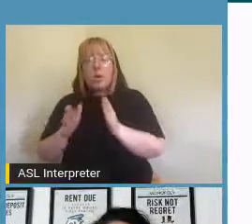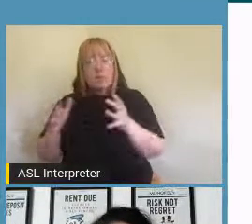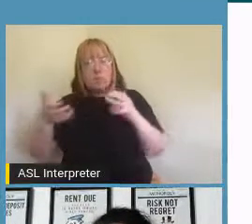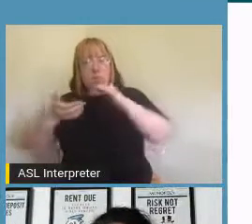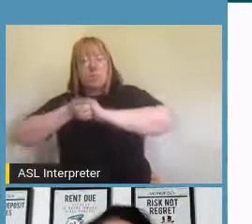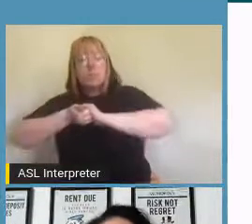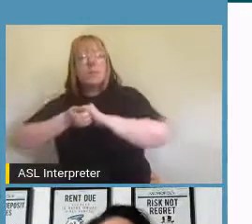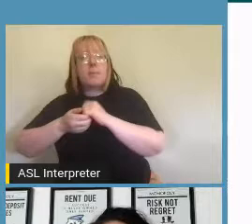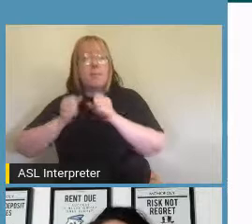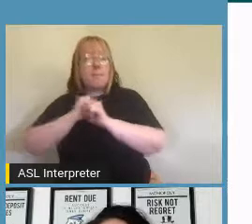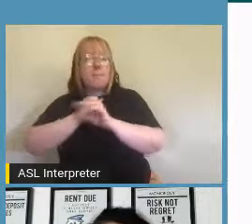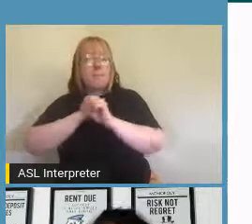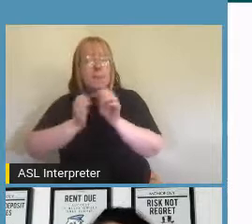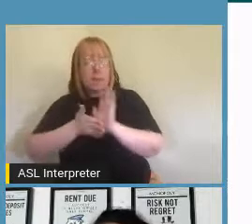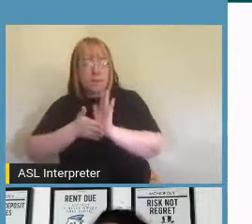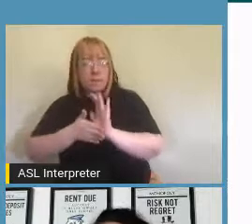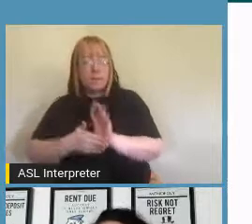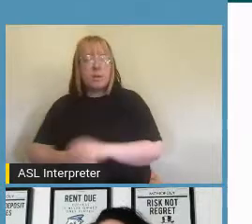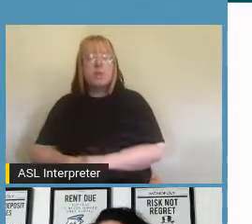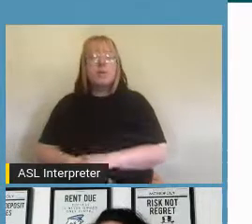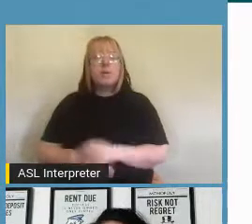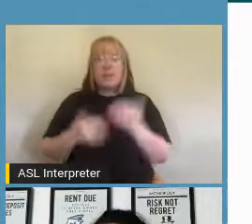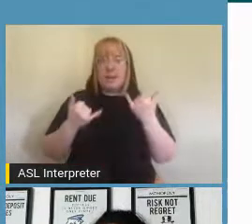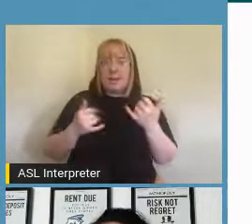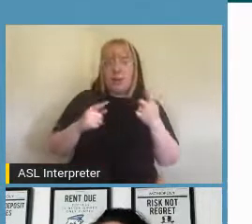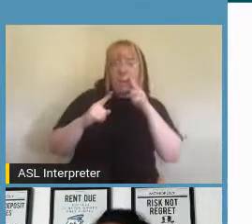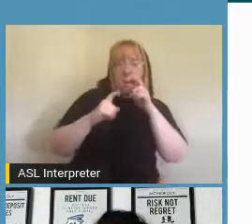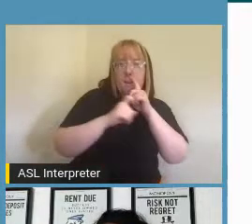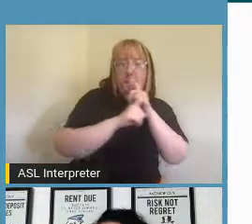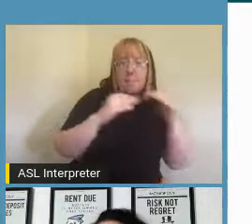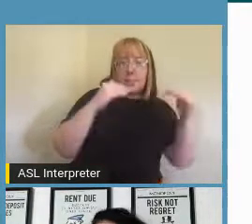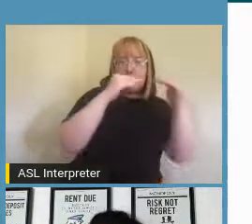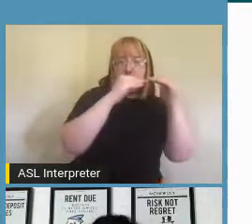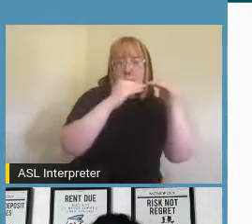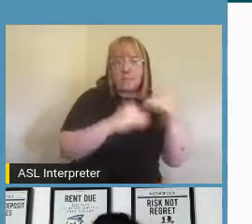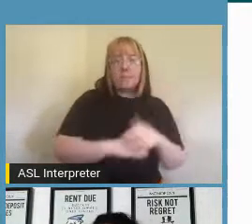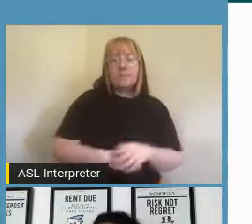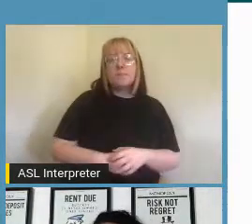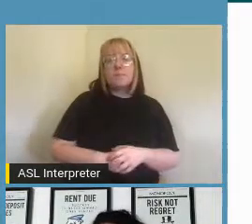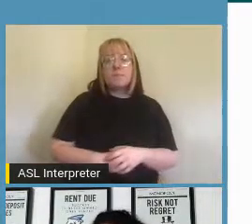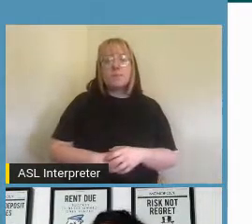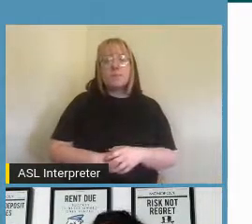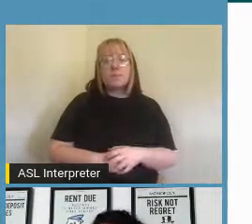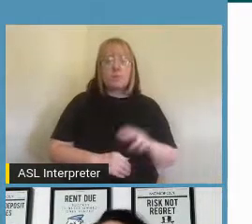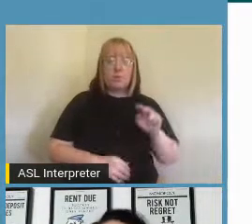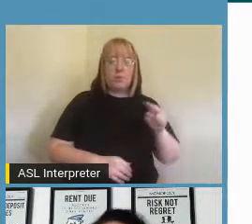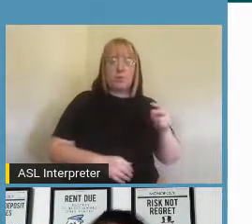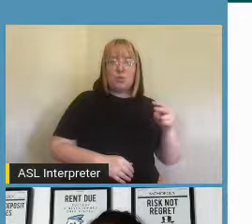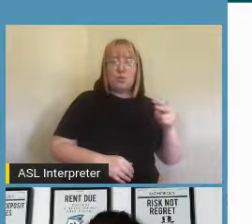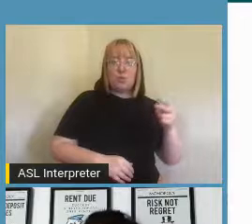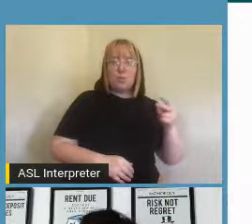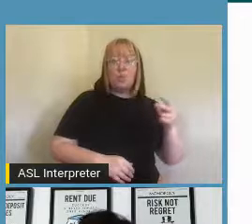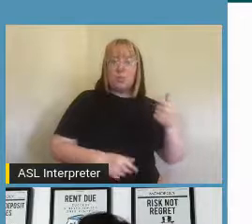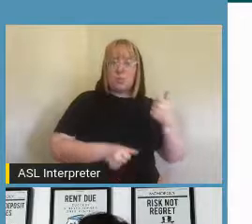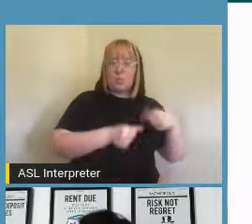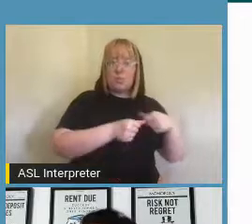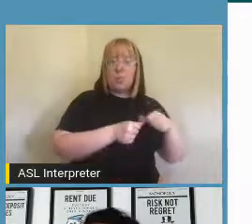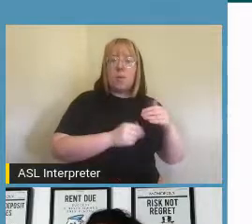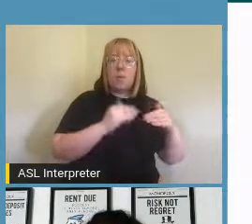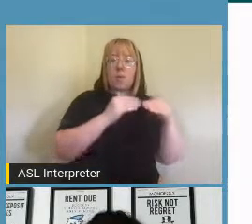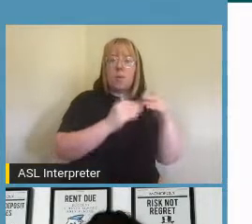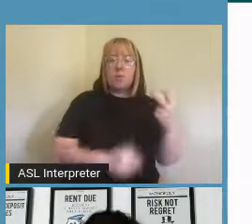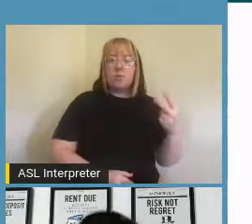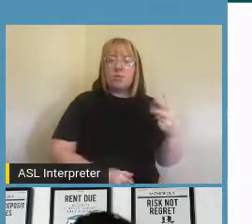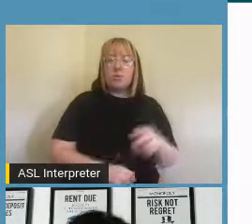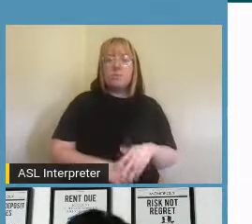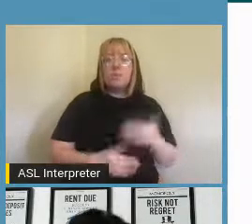Now, on a more kind of complex level, when we think about that level 2 video, maybe this is, for a fundraising, maybe